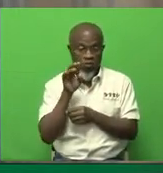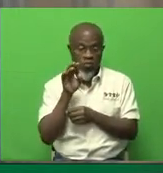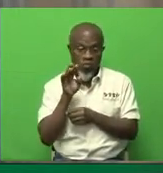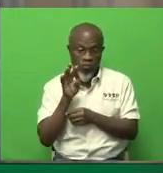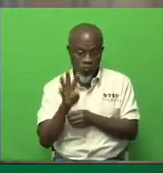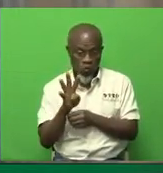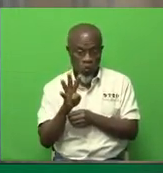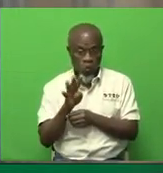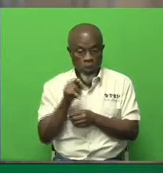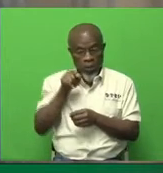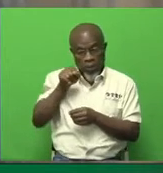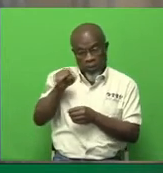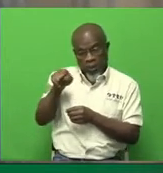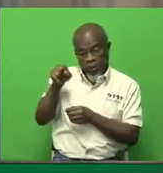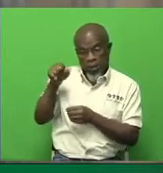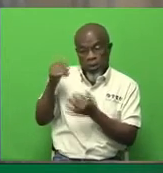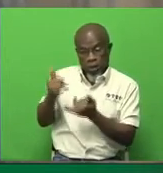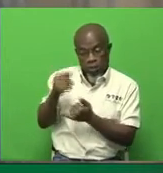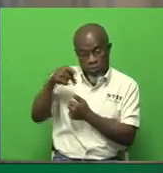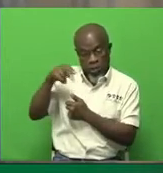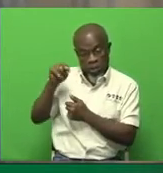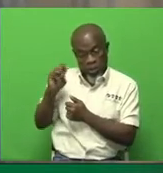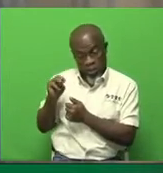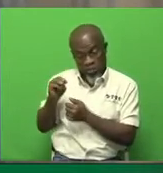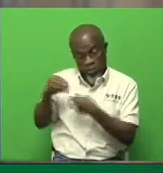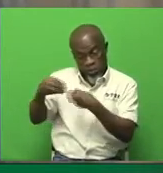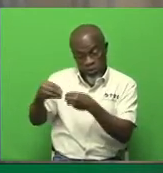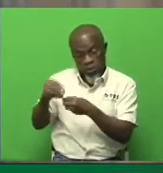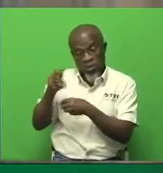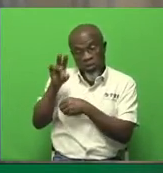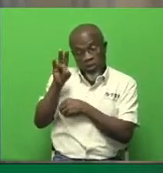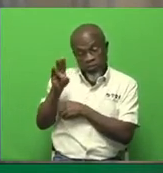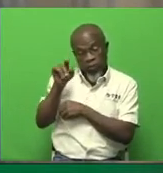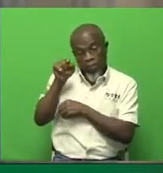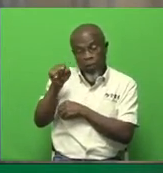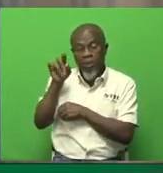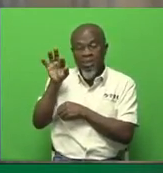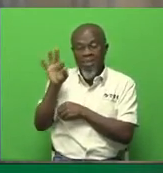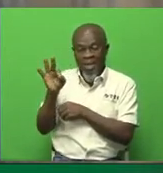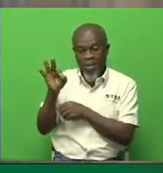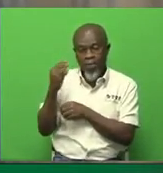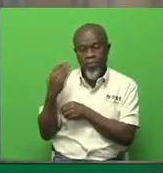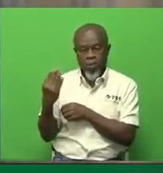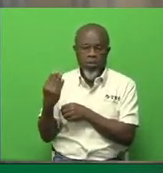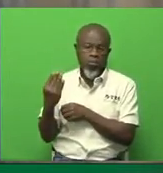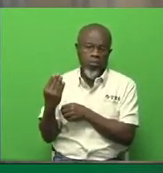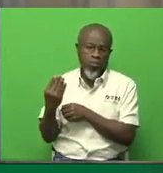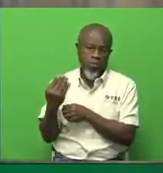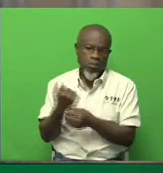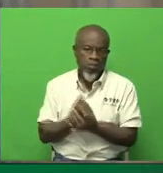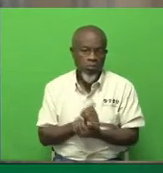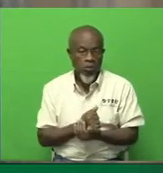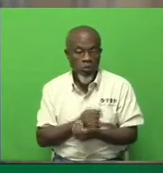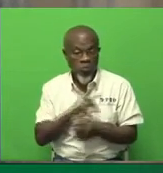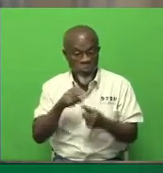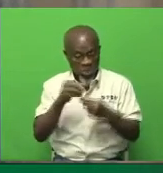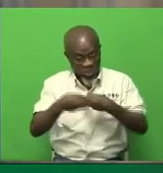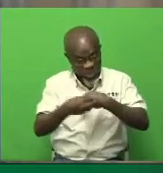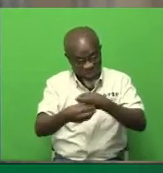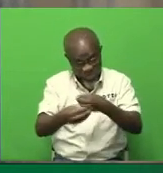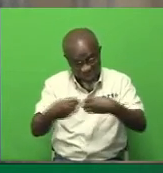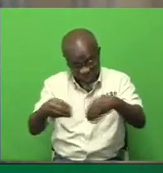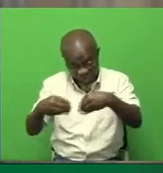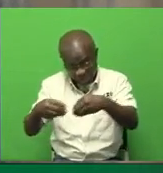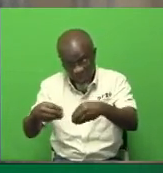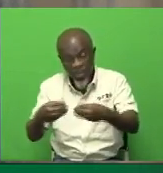4.97 billion I found something serration perhaps a minister can tell us why this is happening there while sales of many of the traditional